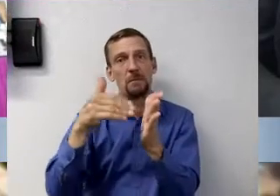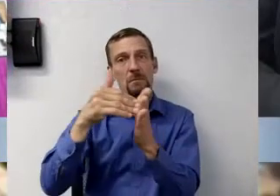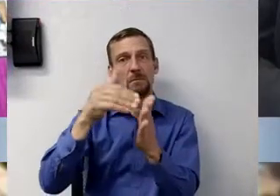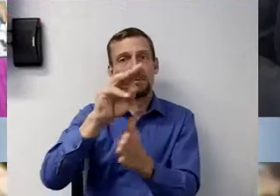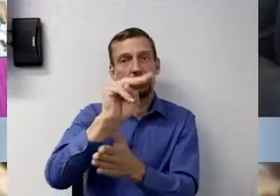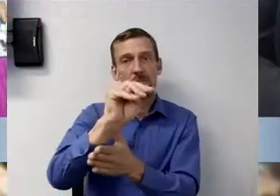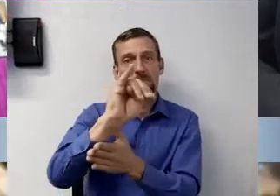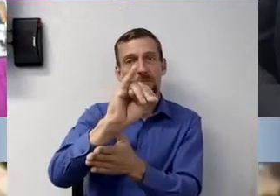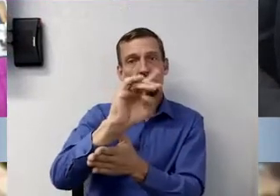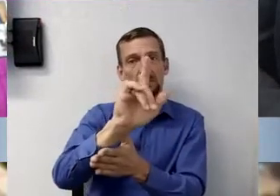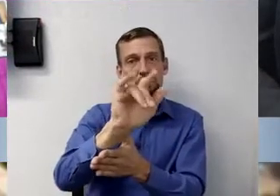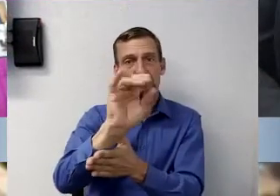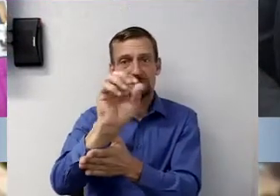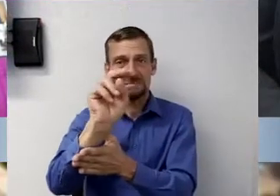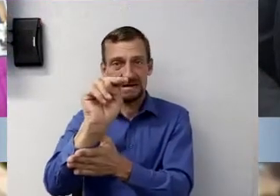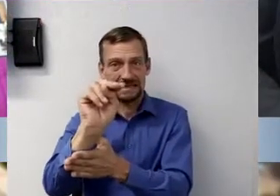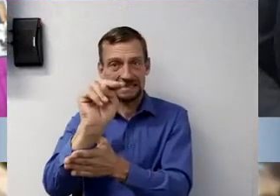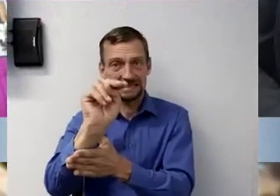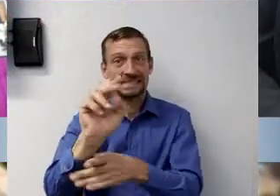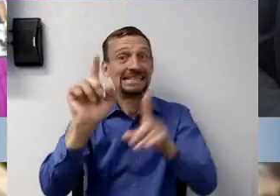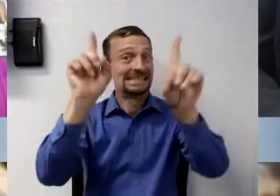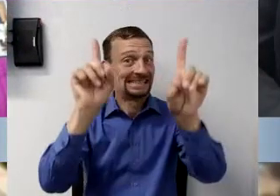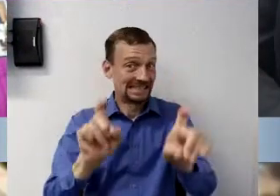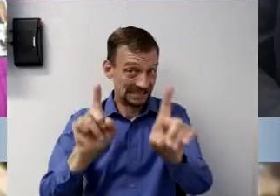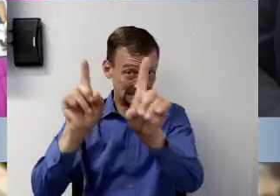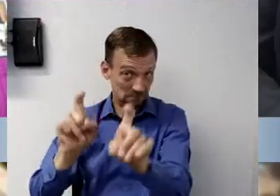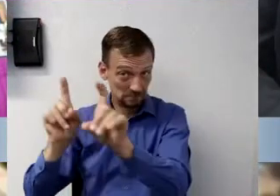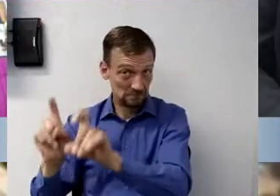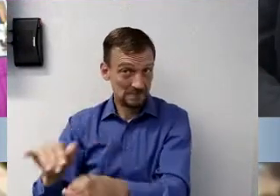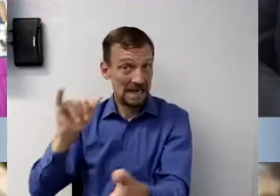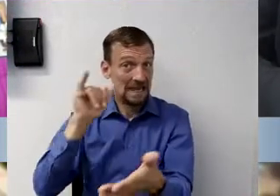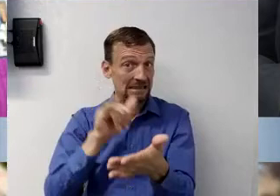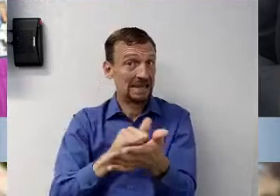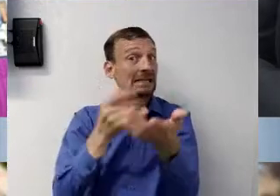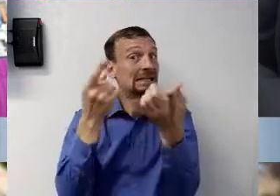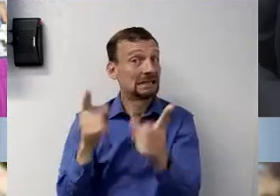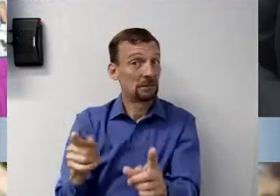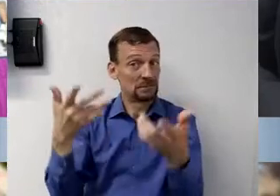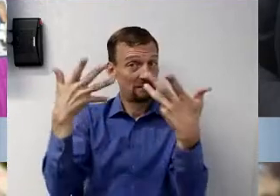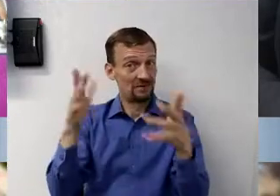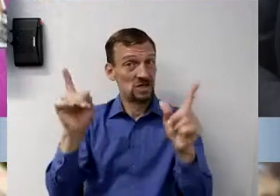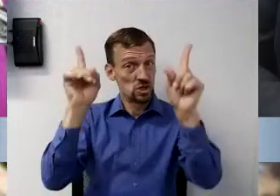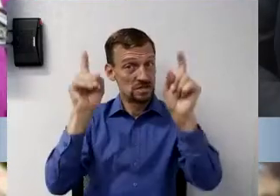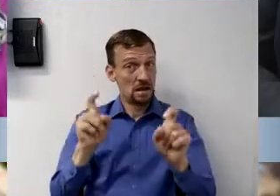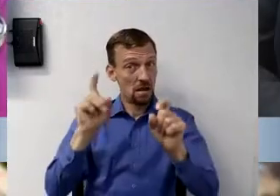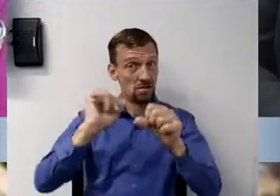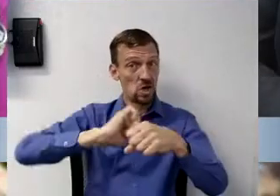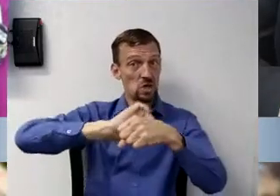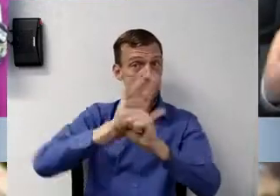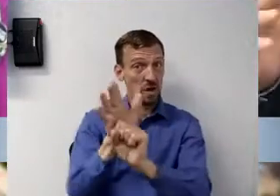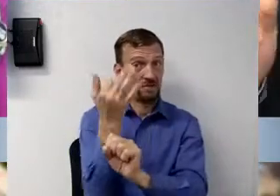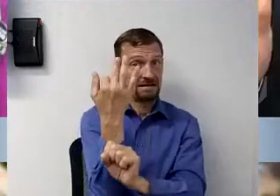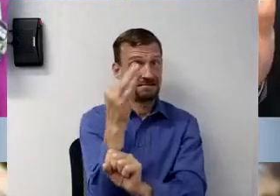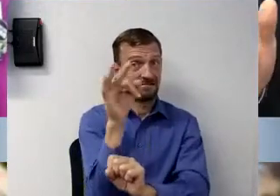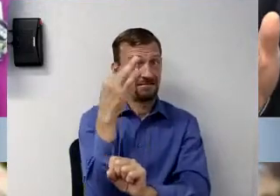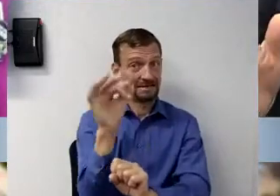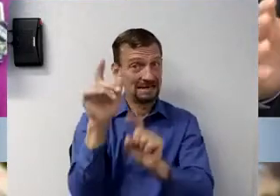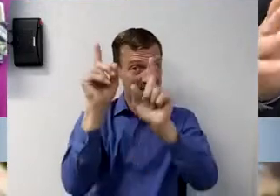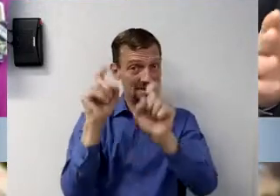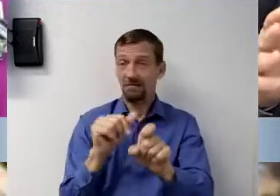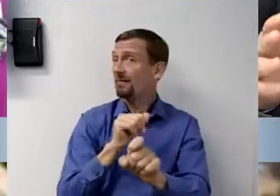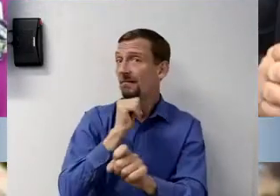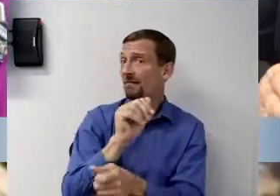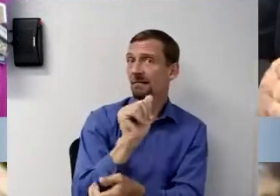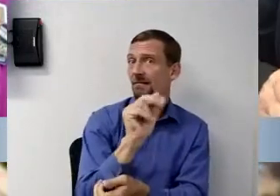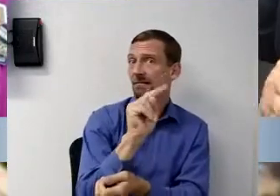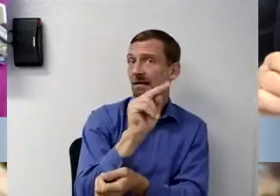of the number of tests that have been conducted, the number of COVID-19 tests, so not the antibody tests,